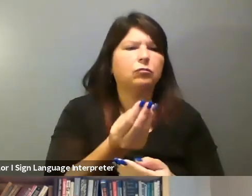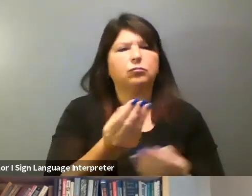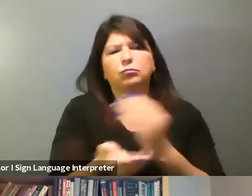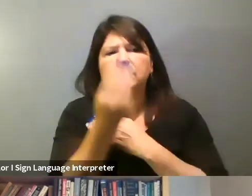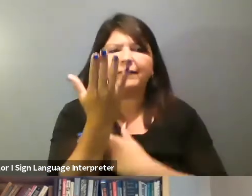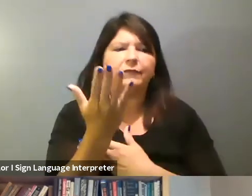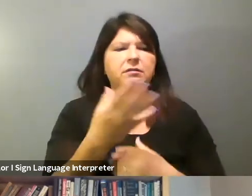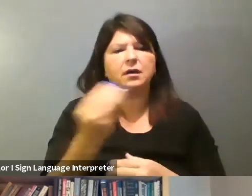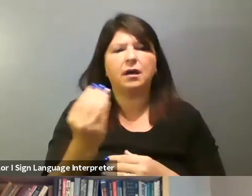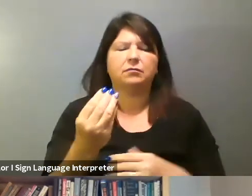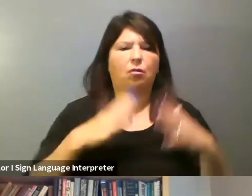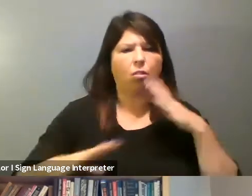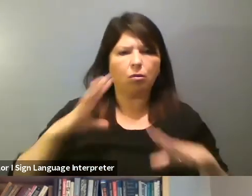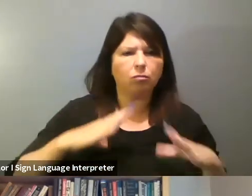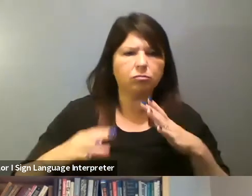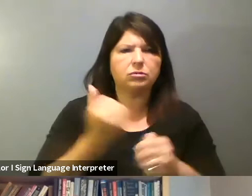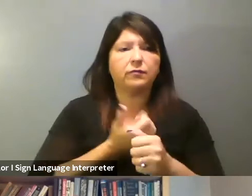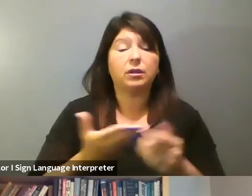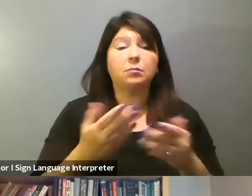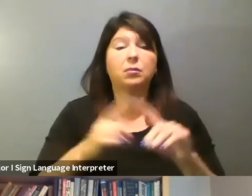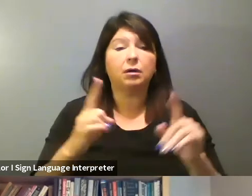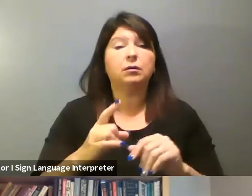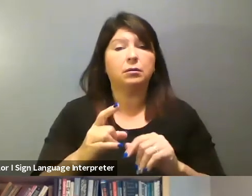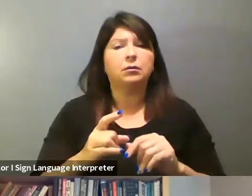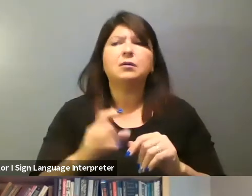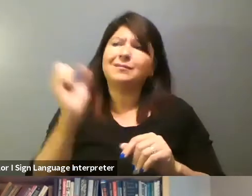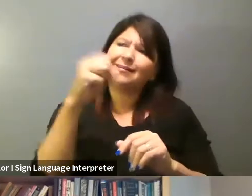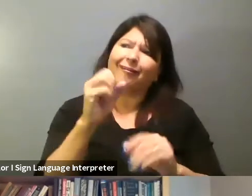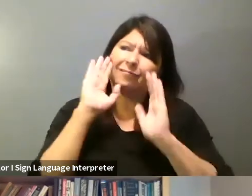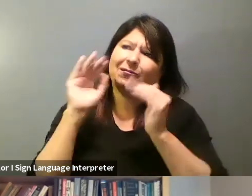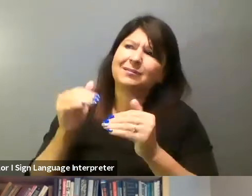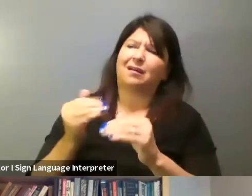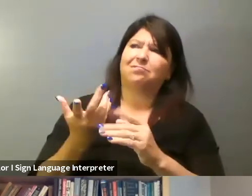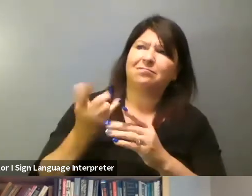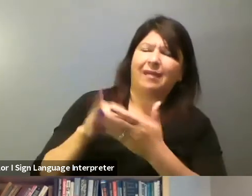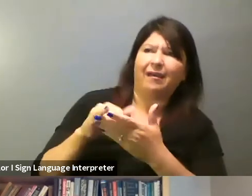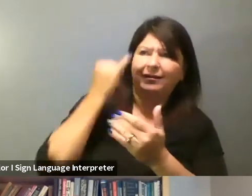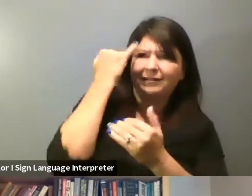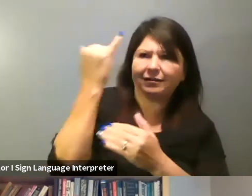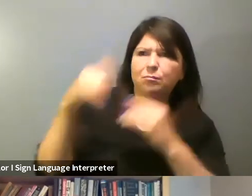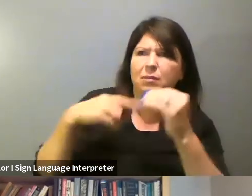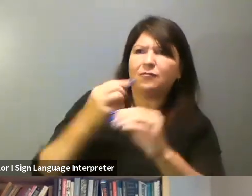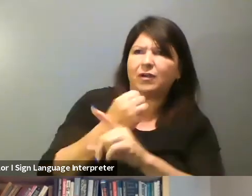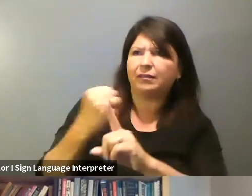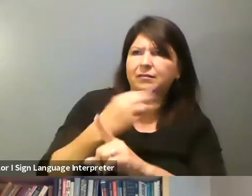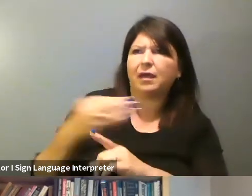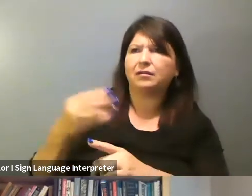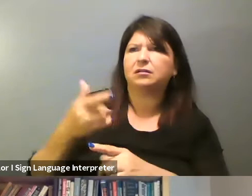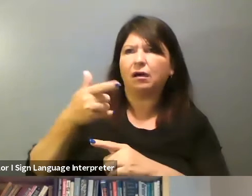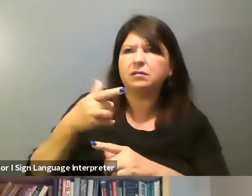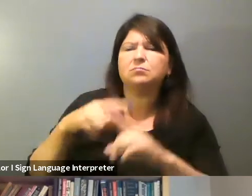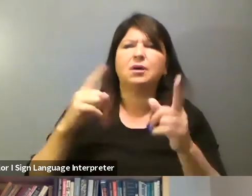as violent and having guns, but the major things that we use, the